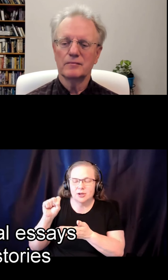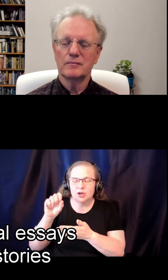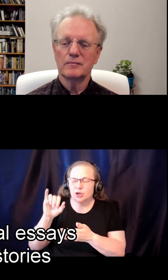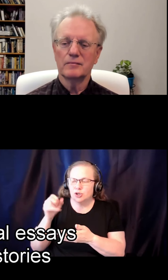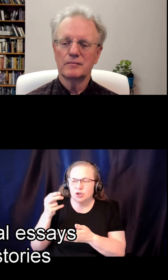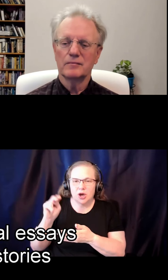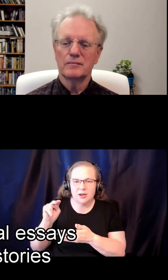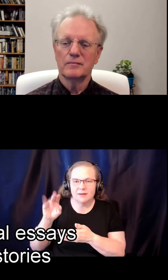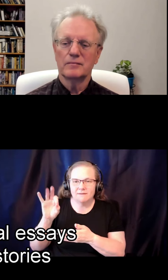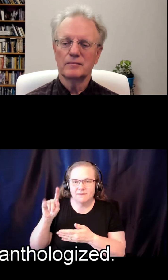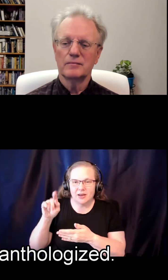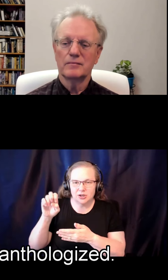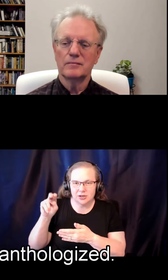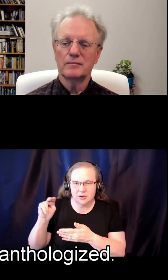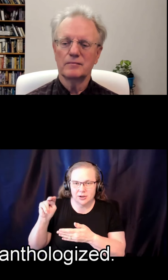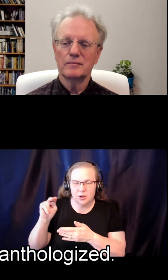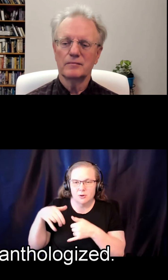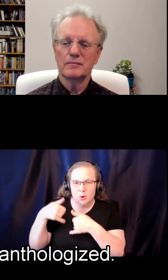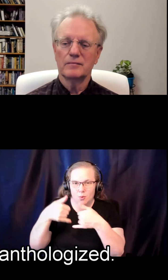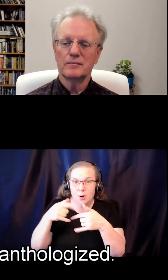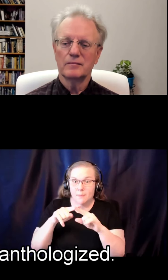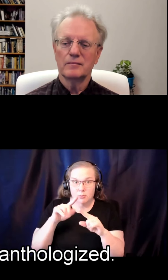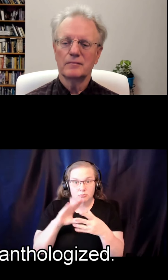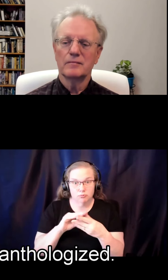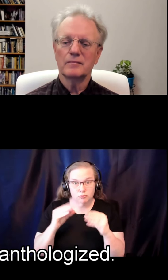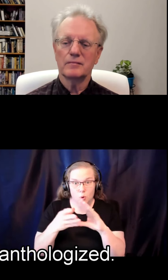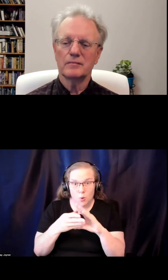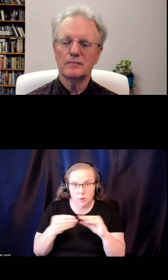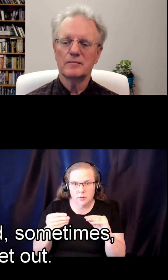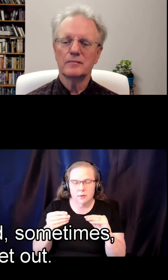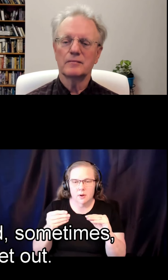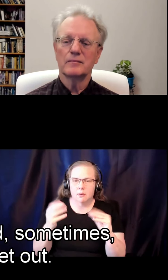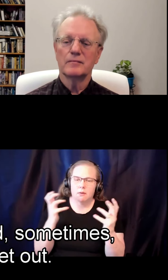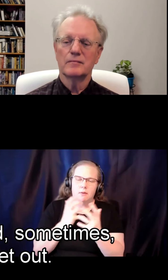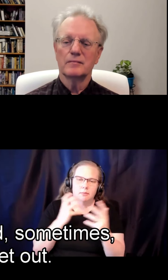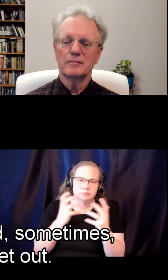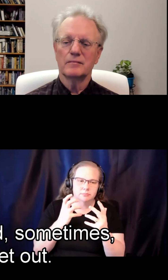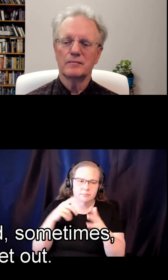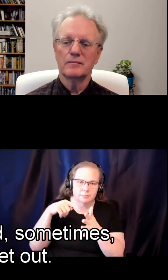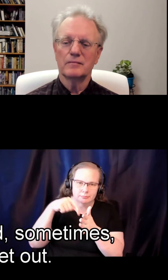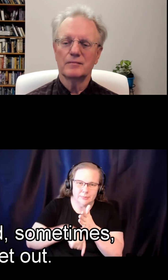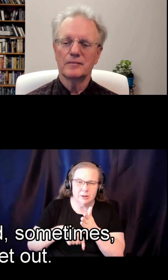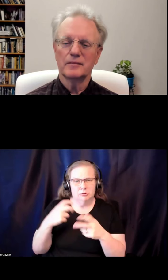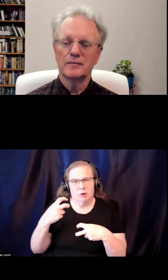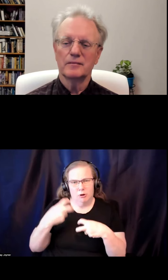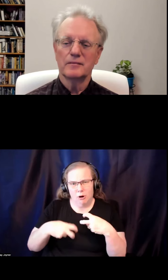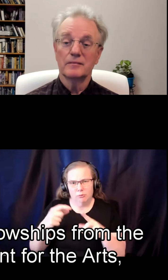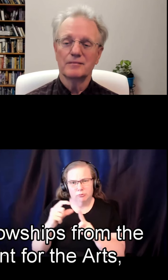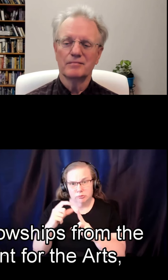Julia's personal essays and short stories have been widely anthologized. That's a hard word sometimes for me to get